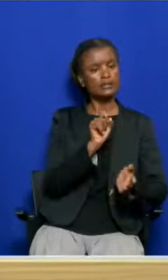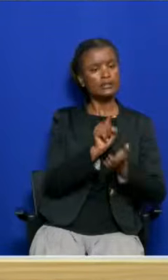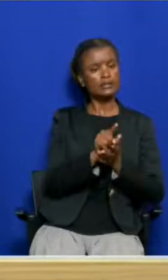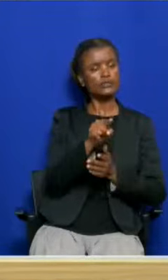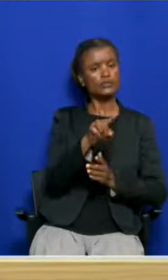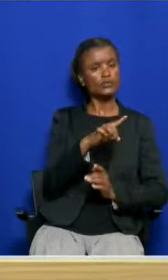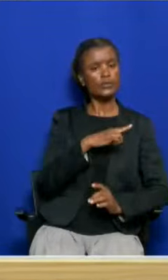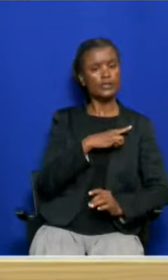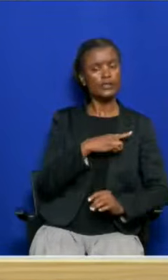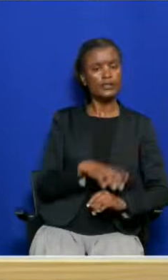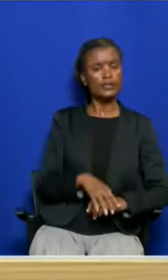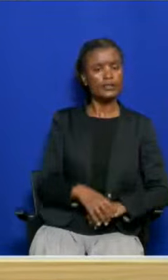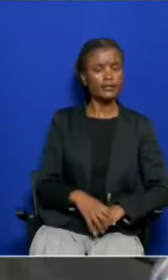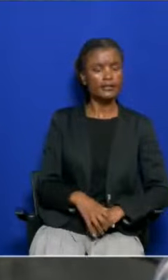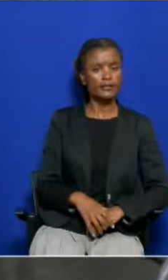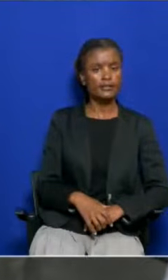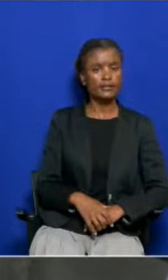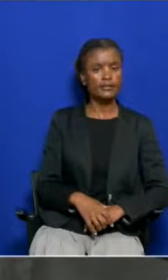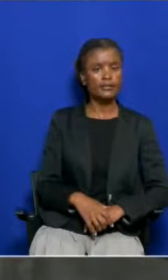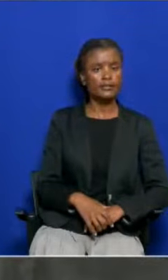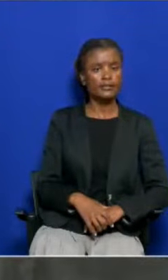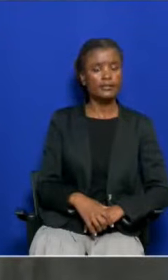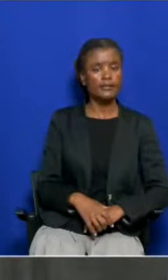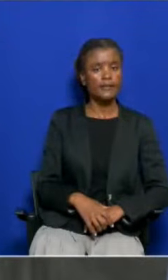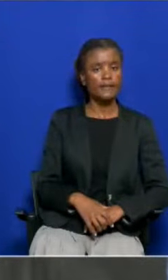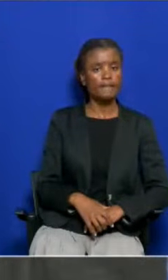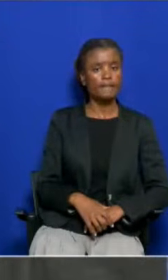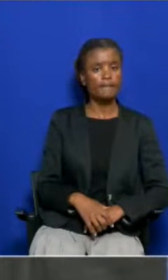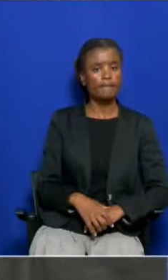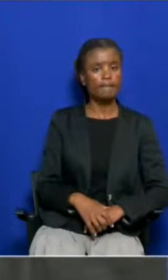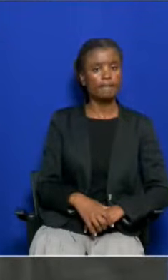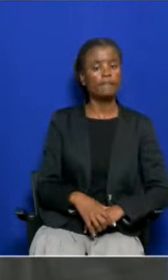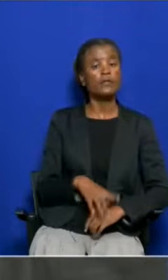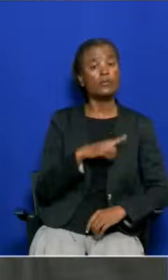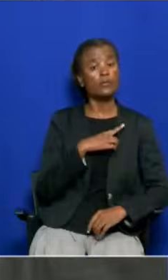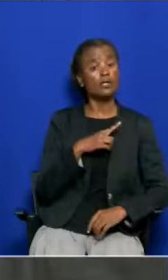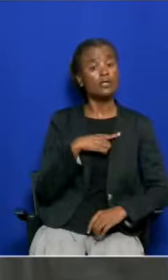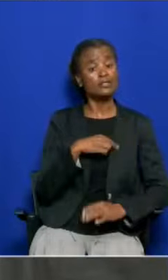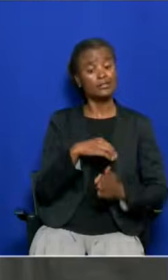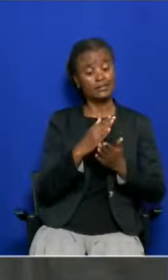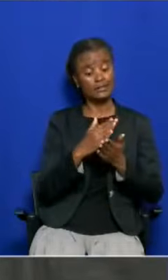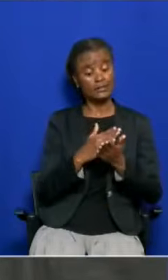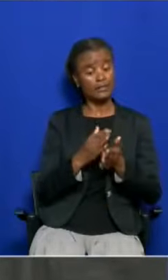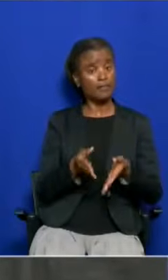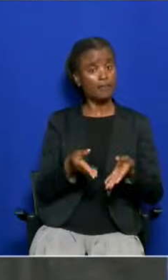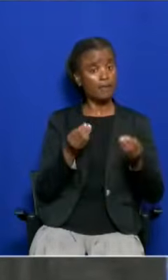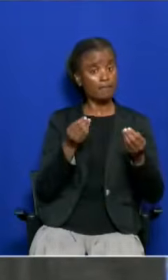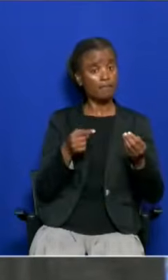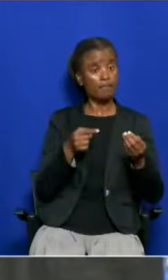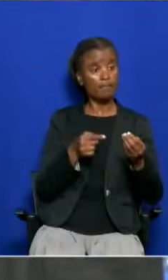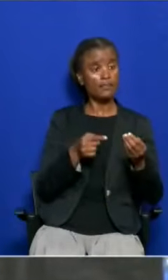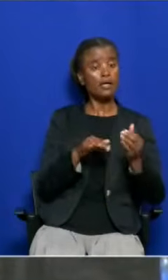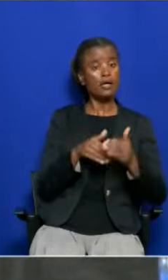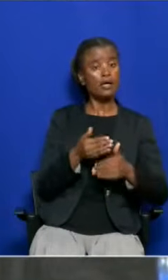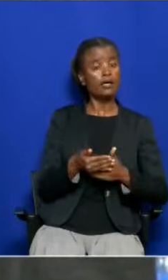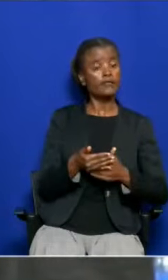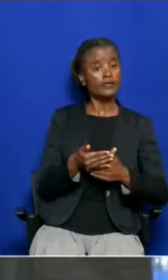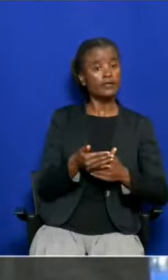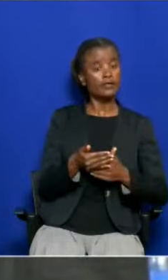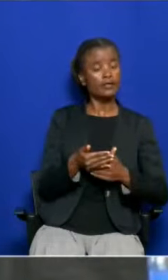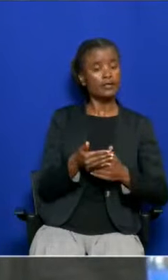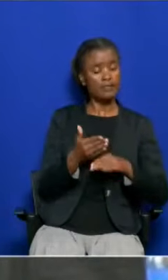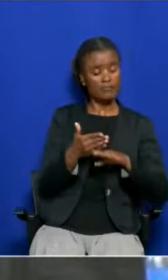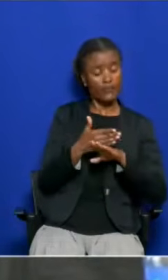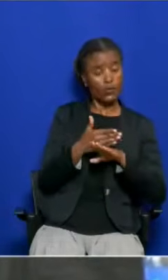Because you get that list, and within a minute you're on a call with him when one looks at